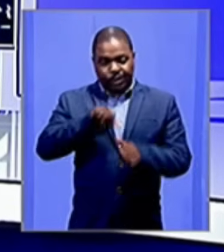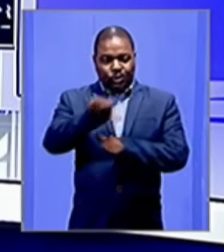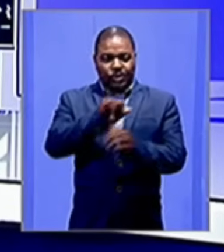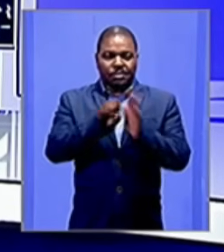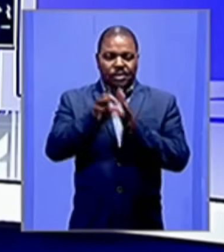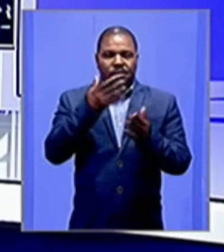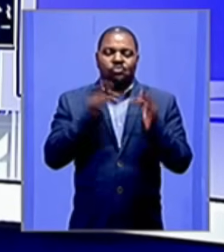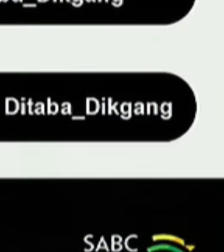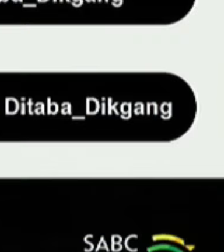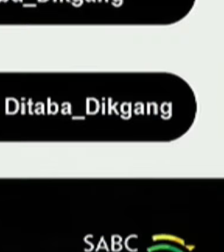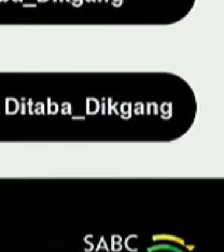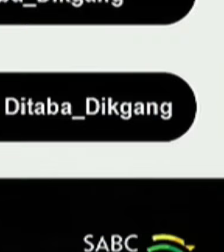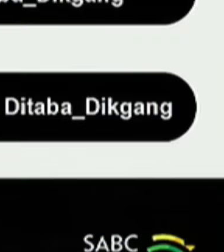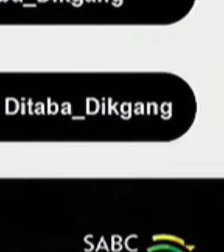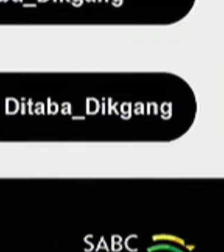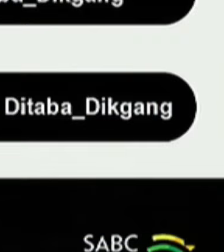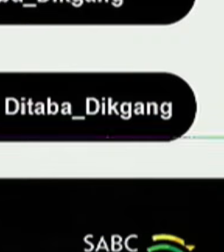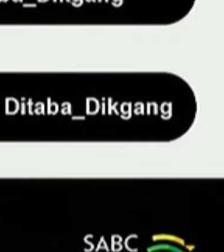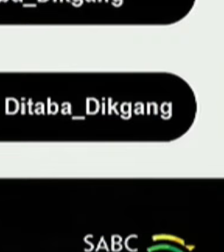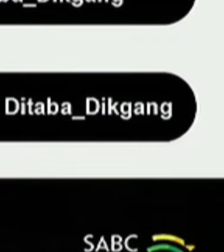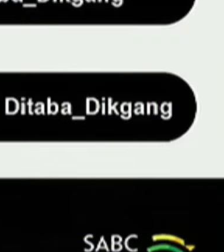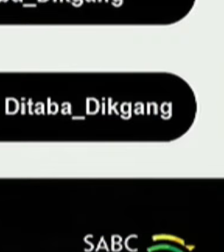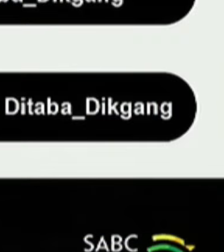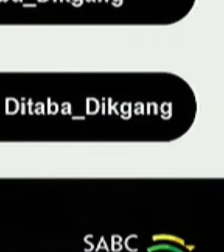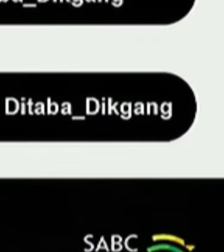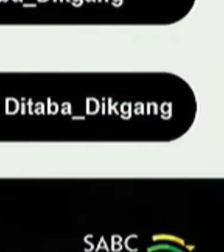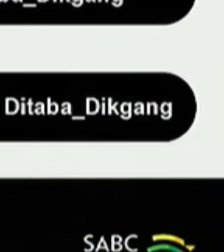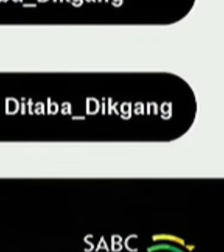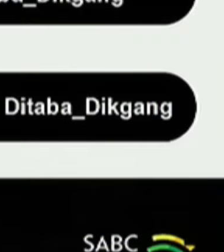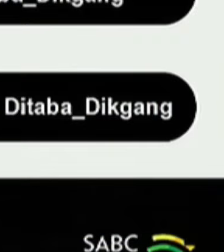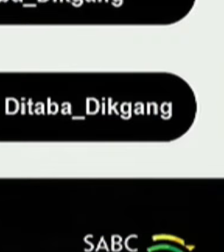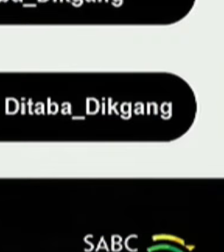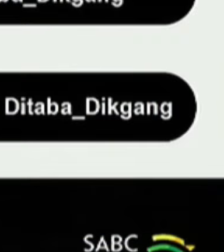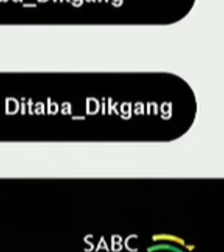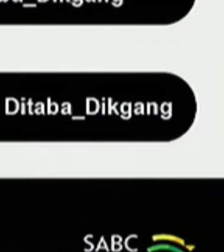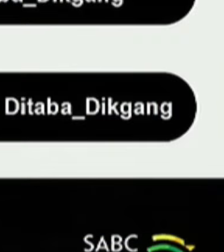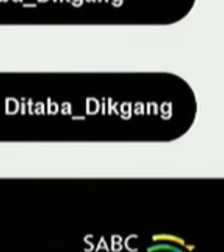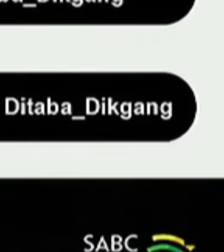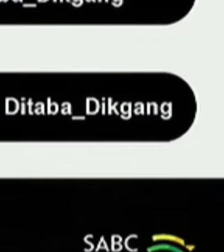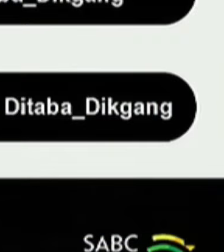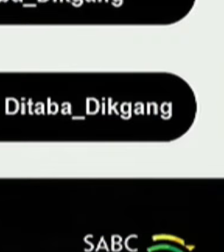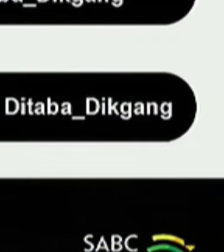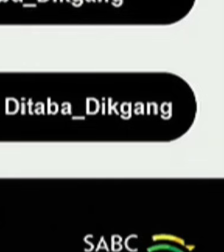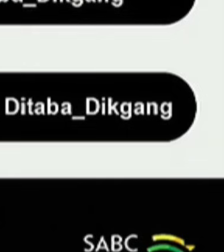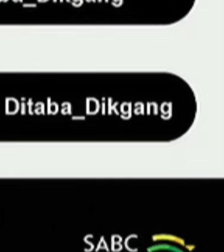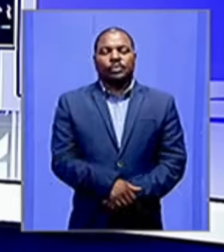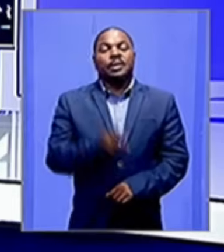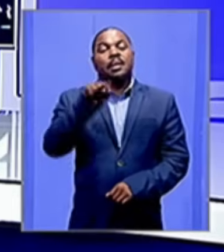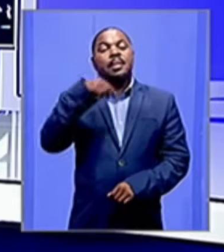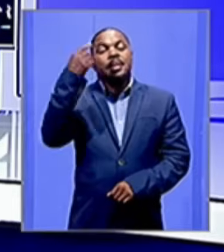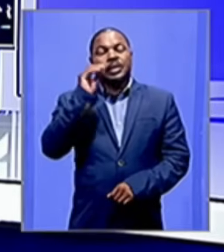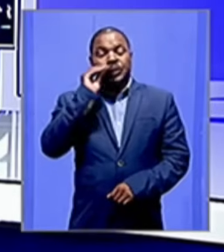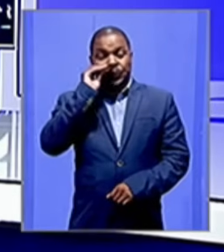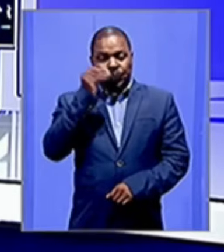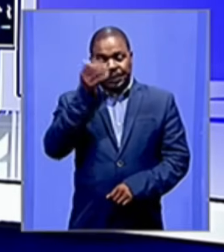rona di a bonwa mo mafaratlhatlheng a ditlhaeletsano a jaaka X, YouTube, Facebook le WhatsApp. Dikgang tse di latelang ke tsa